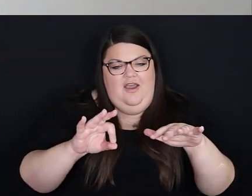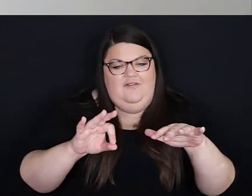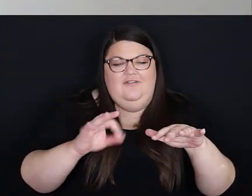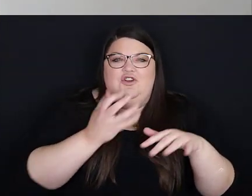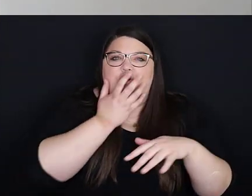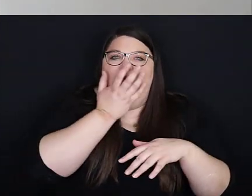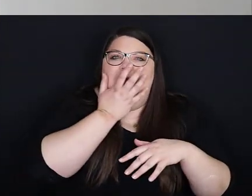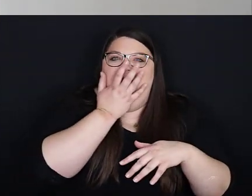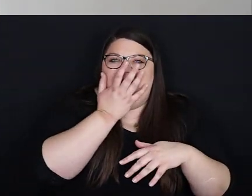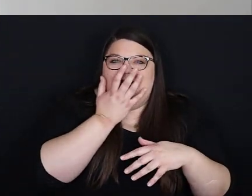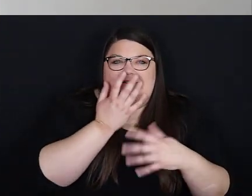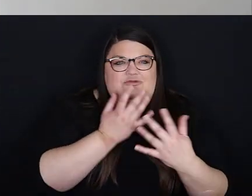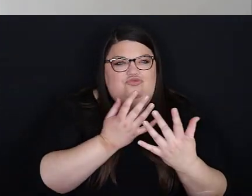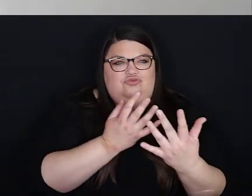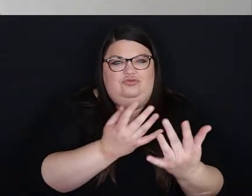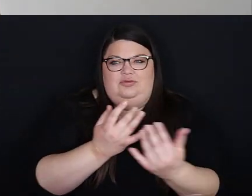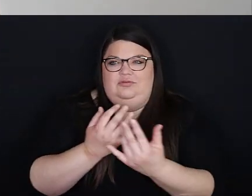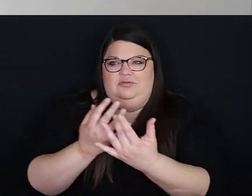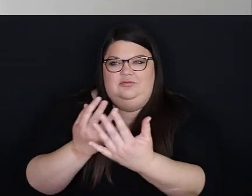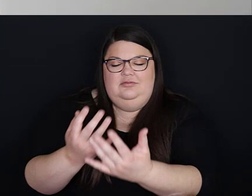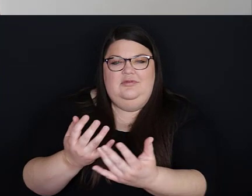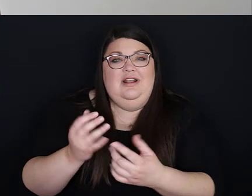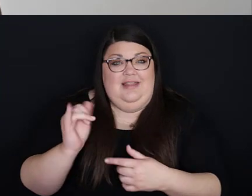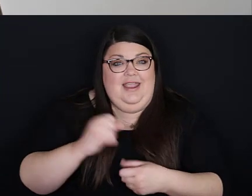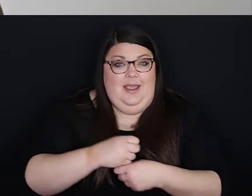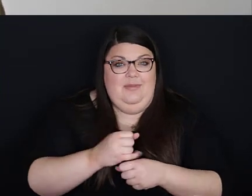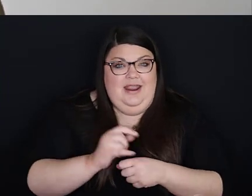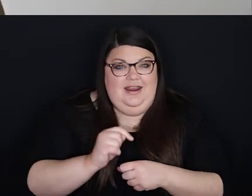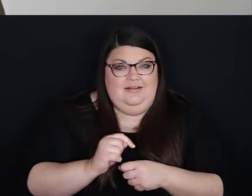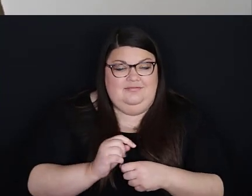blades of grass, exactly like I made it.